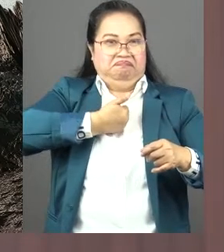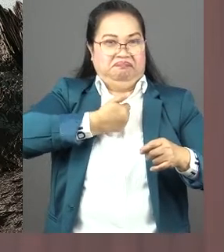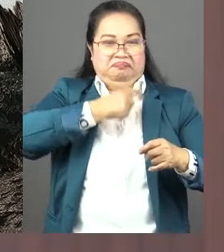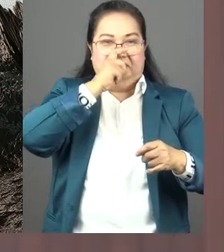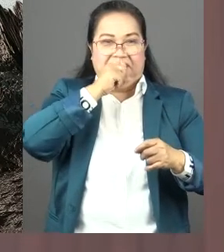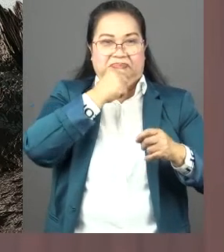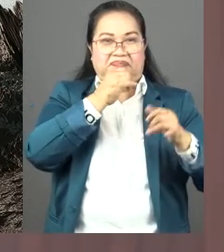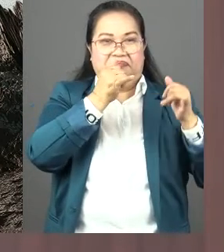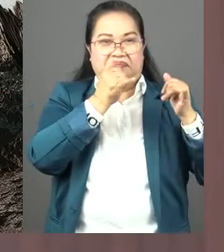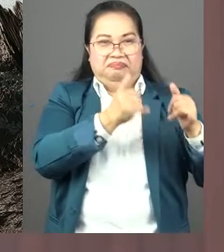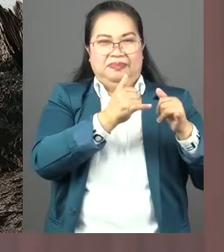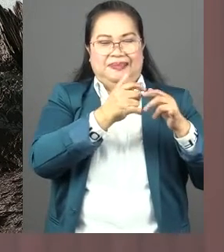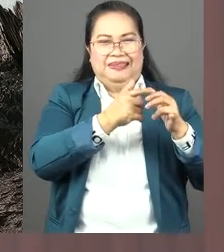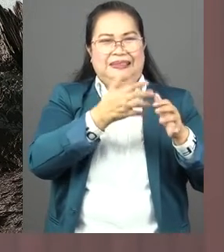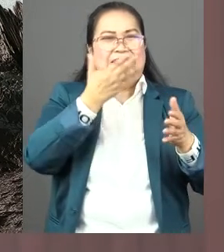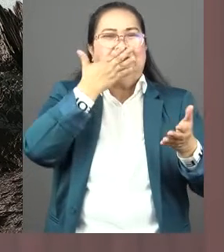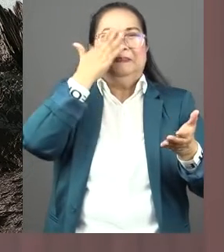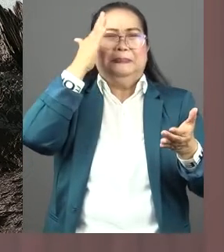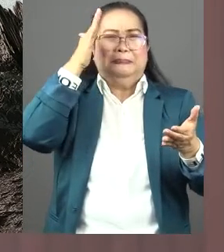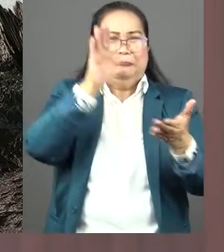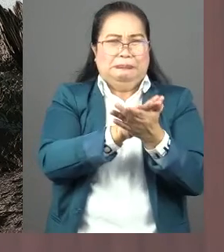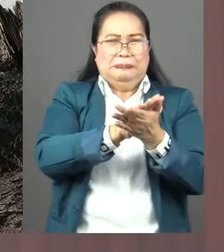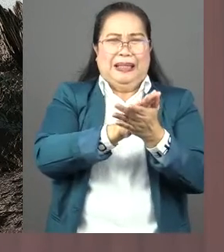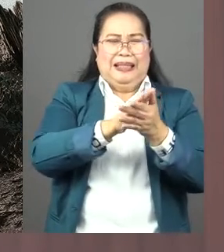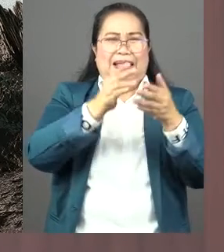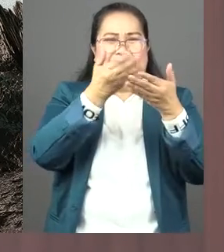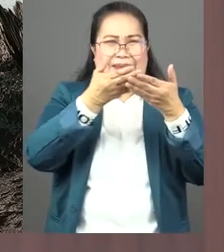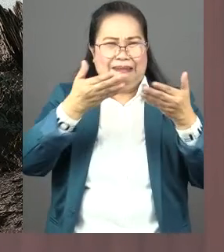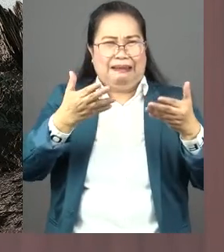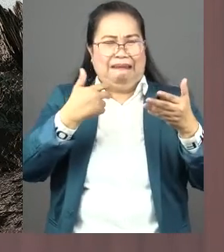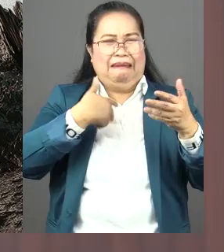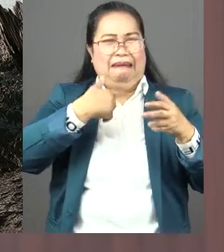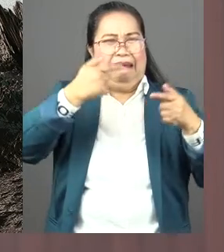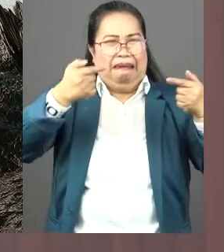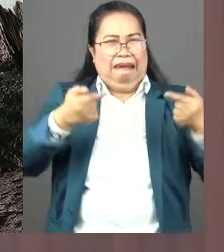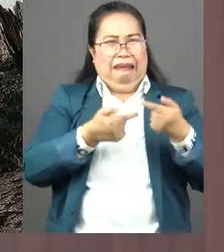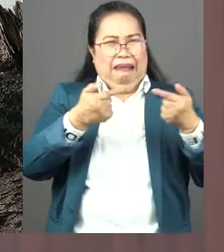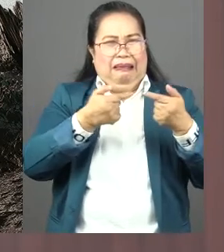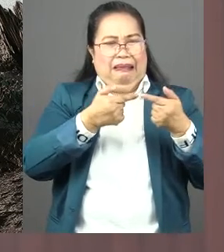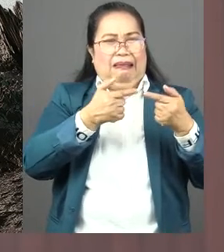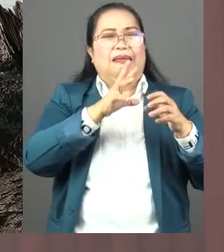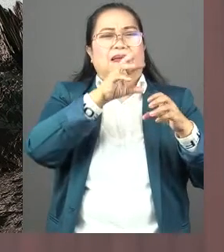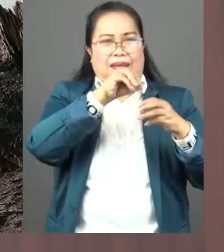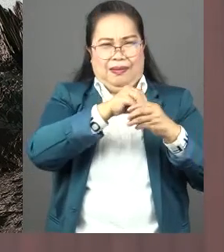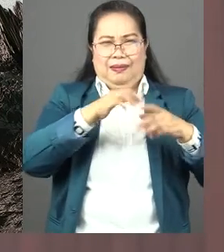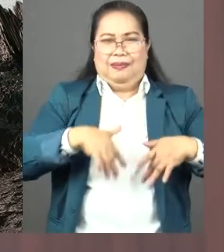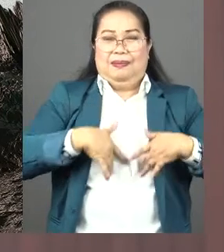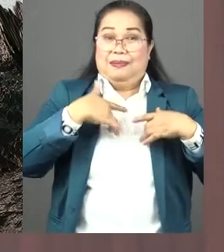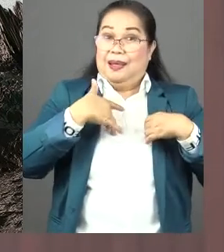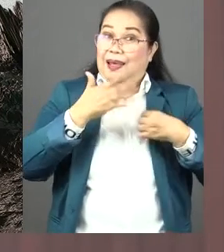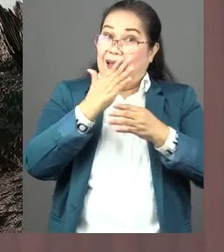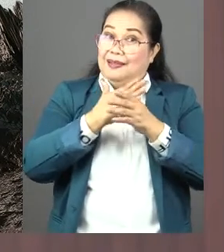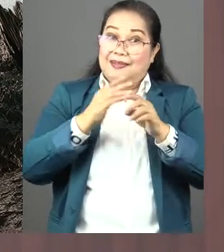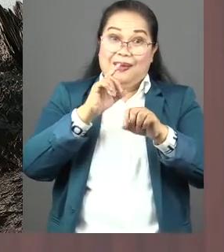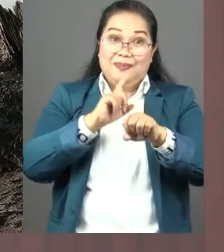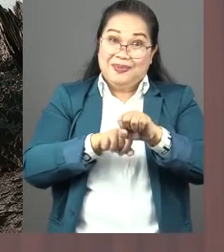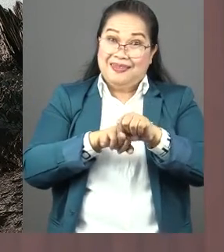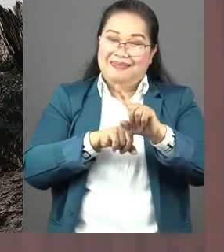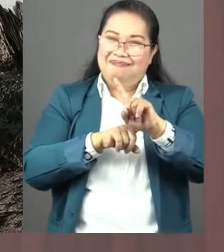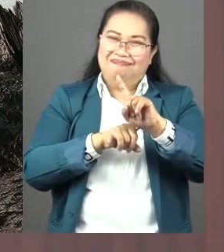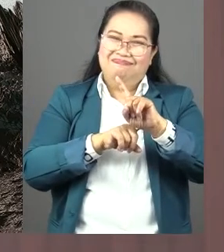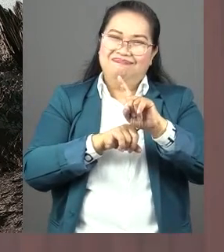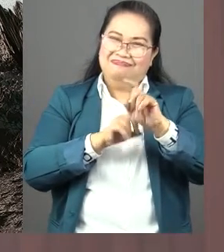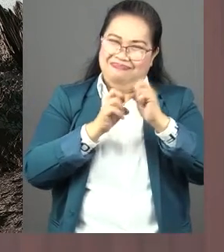all these gross sins will be part of my life again. And that's why sometimes even